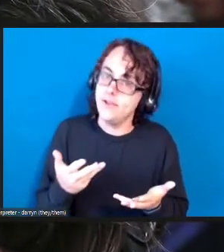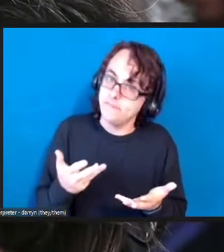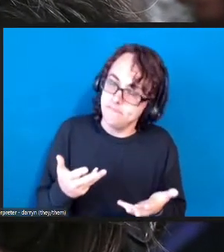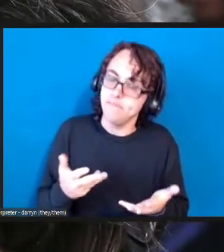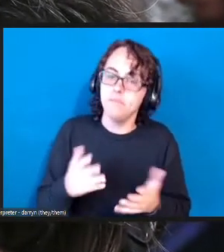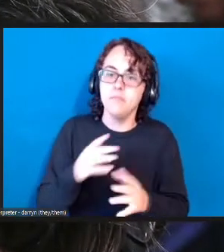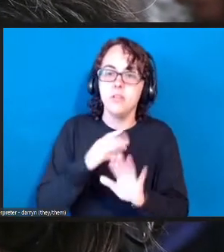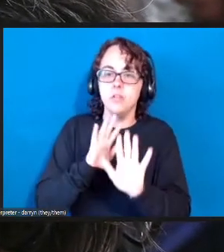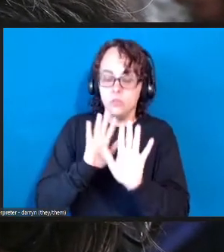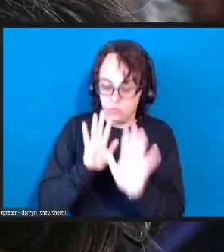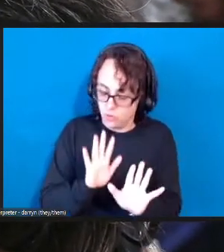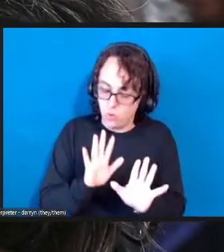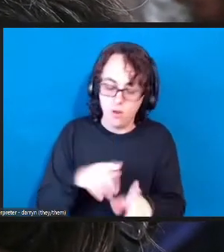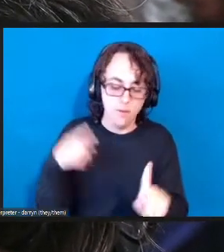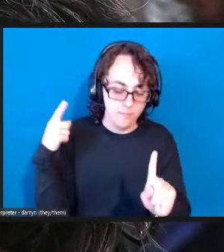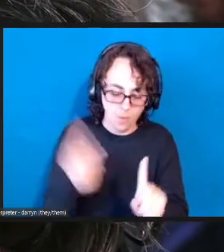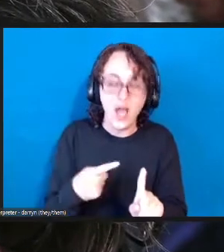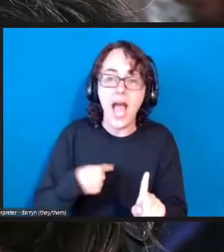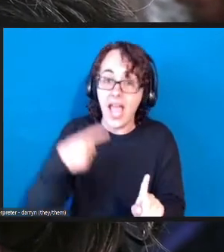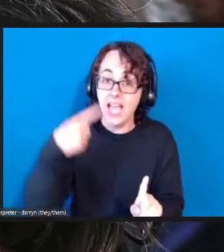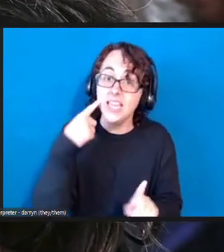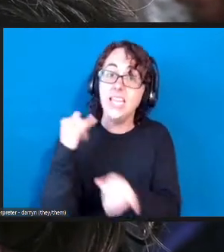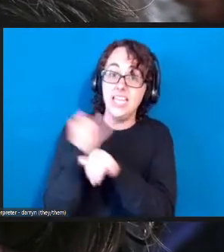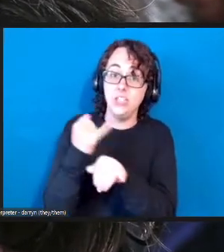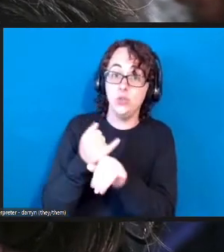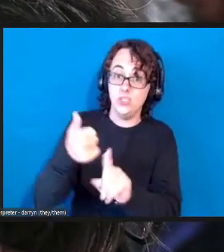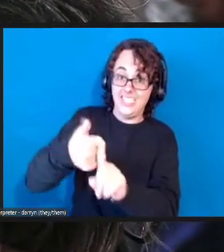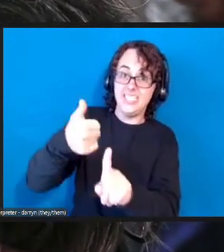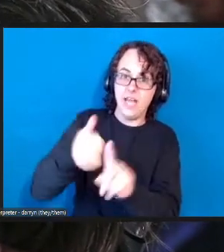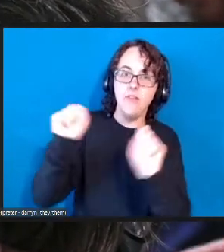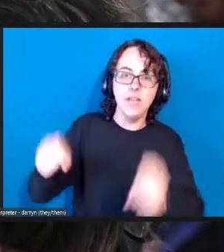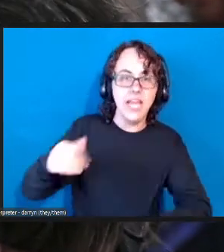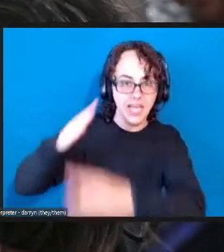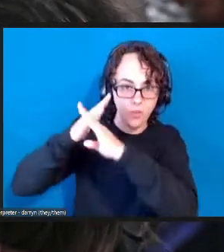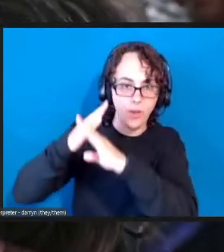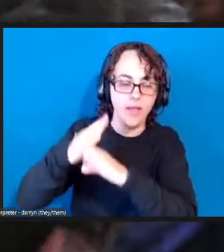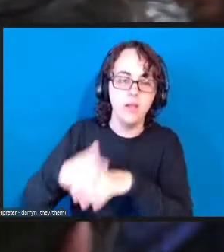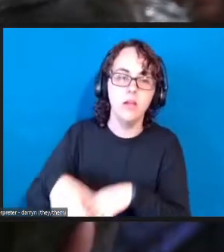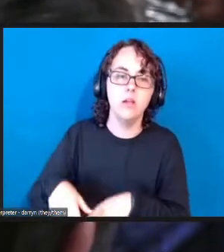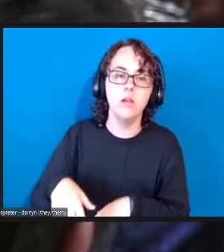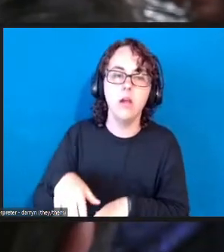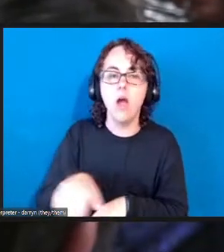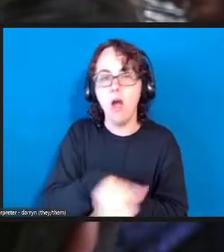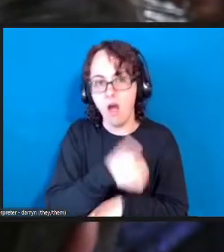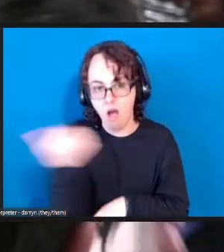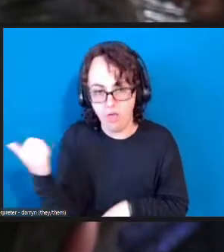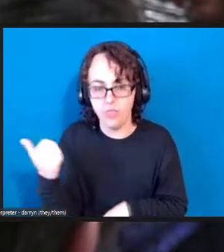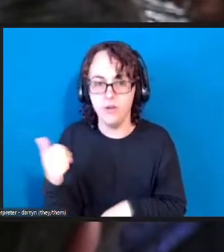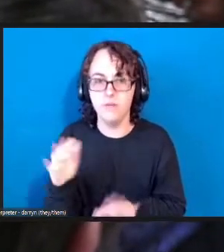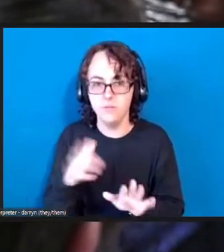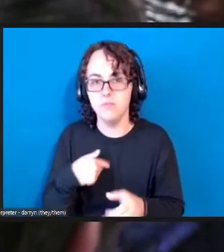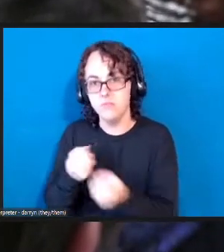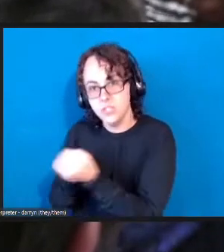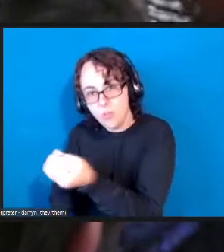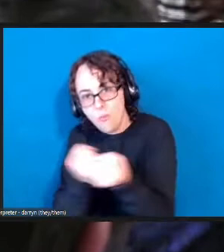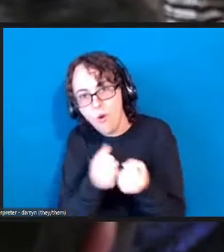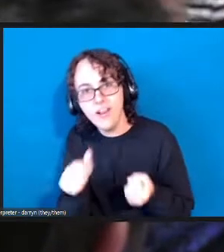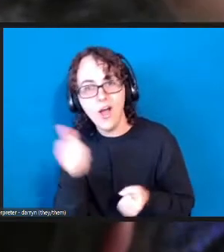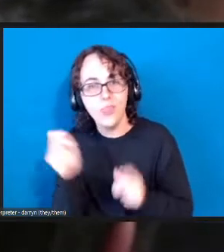think institutions also get in the way. The final thing is, because folks, I'm supporting a couple of other folks in other